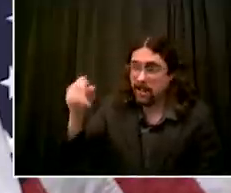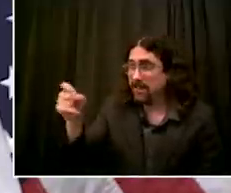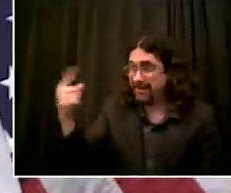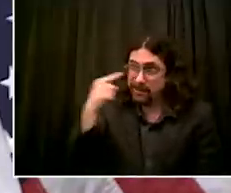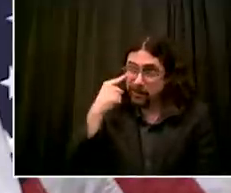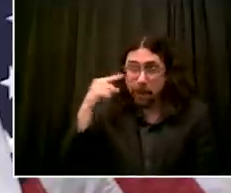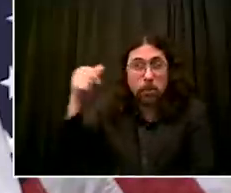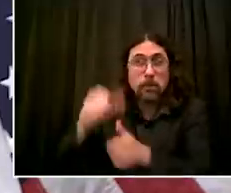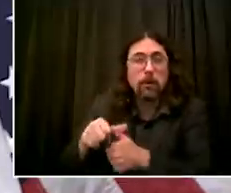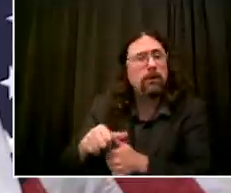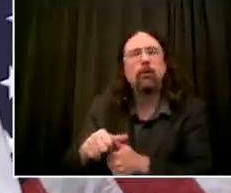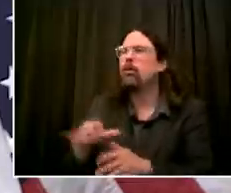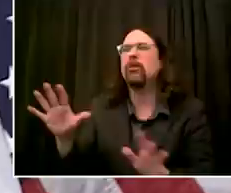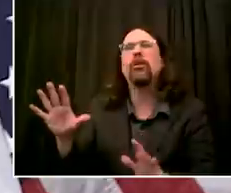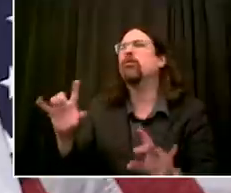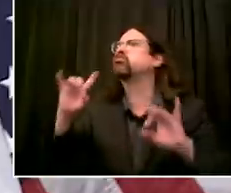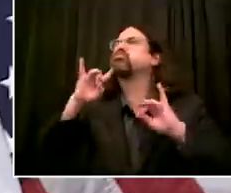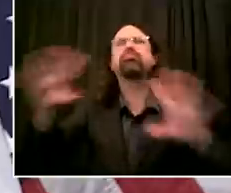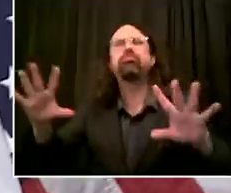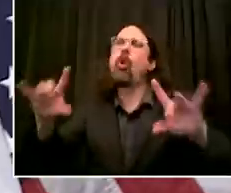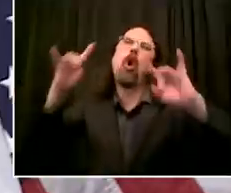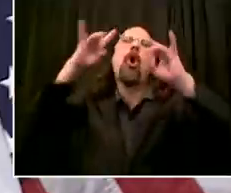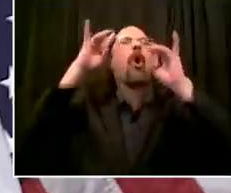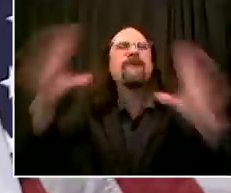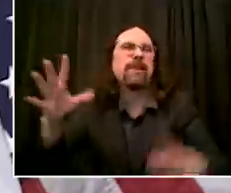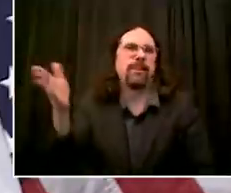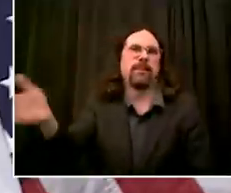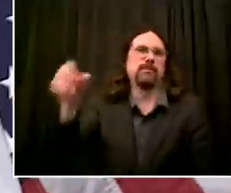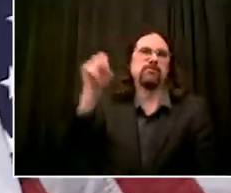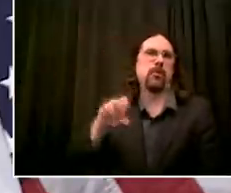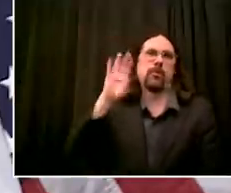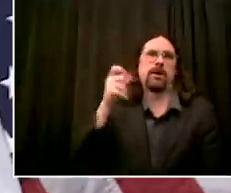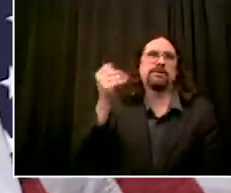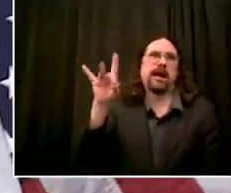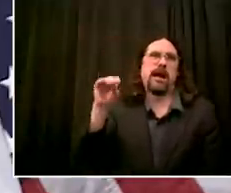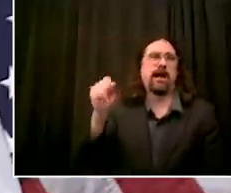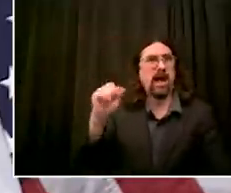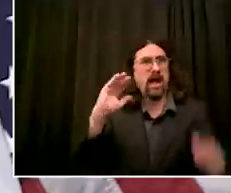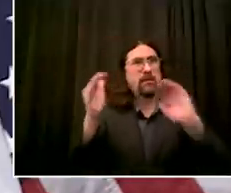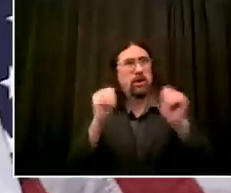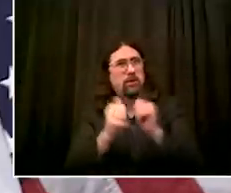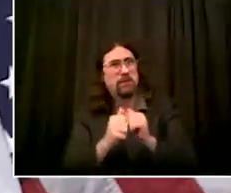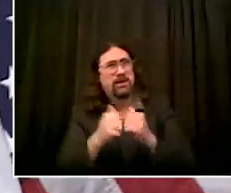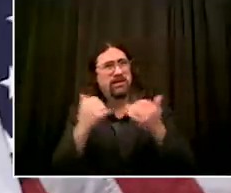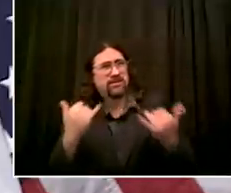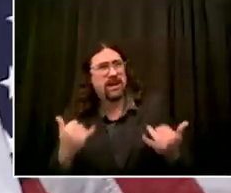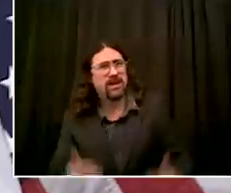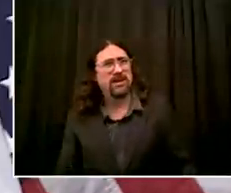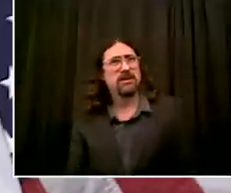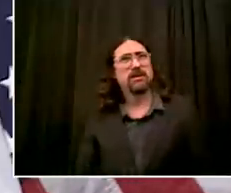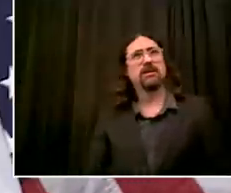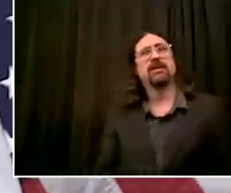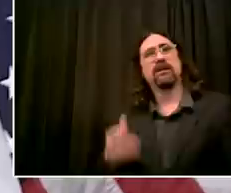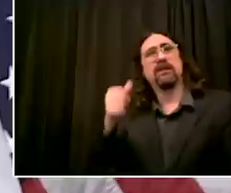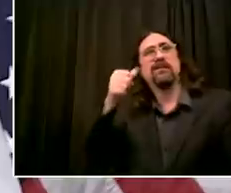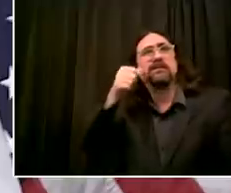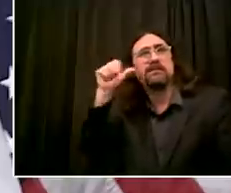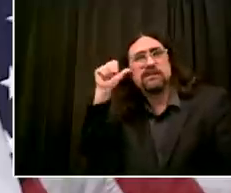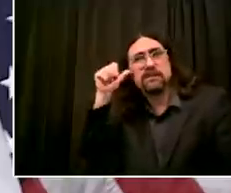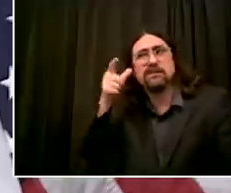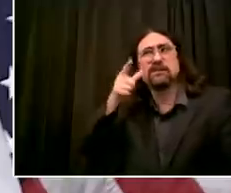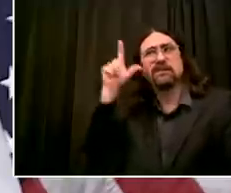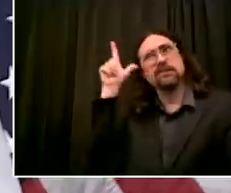they're that resilient, they care about their community, they will come back. So the vast majority of small businesses will come back and we will help them come back. Anyone who